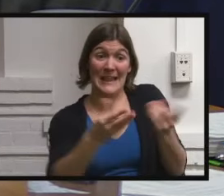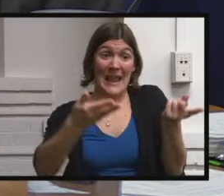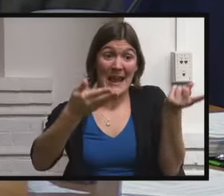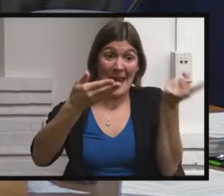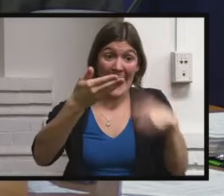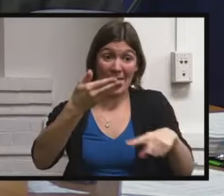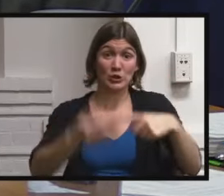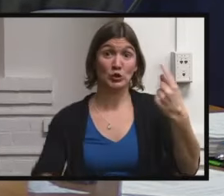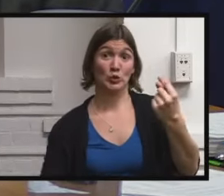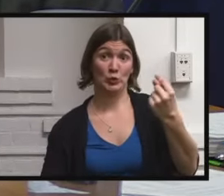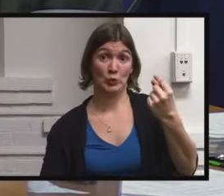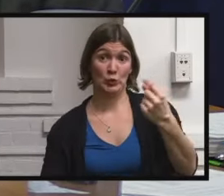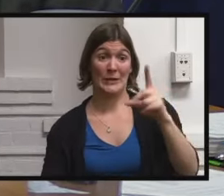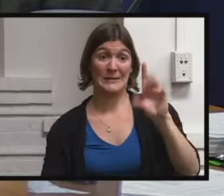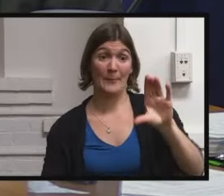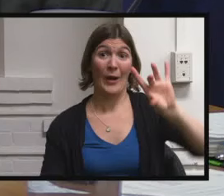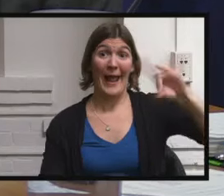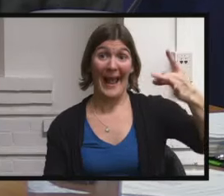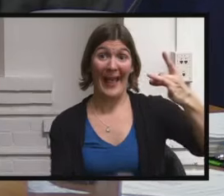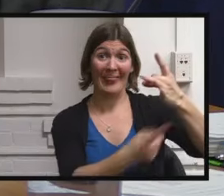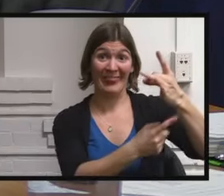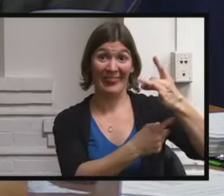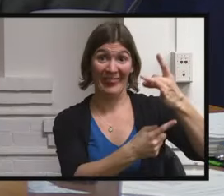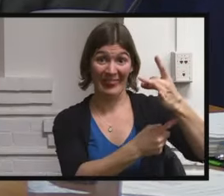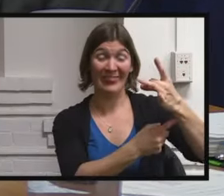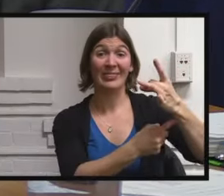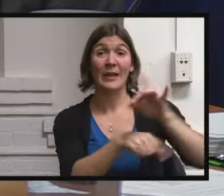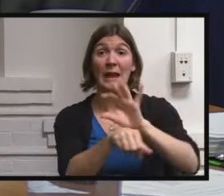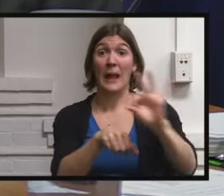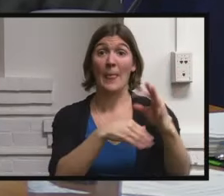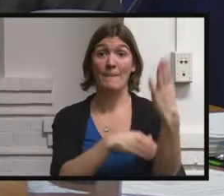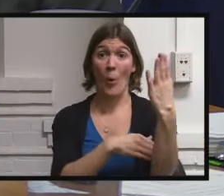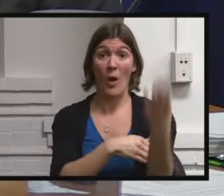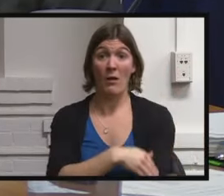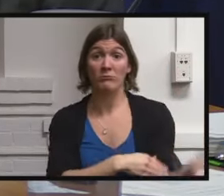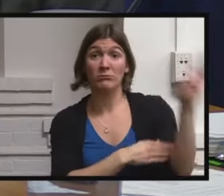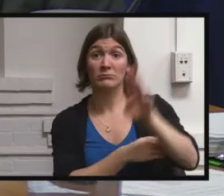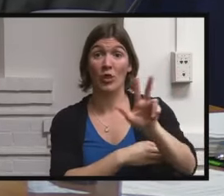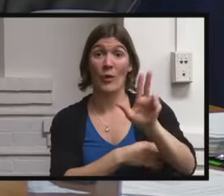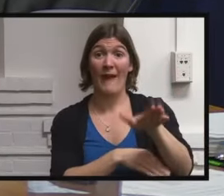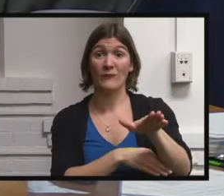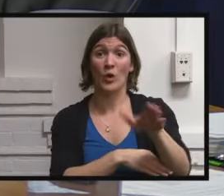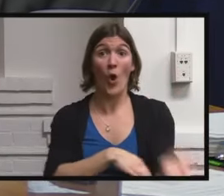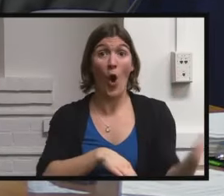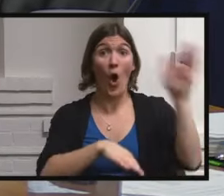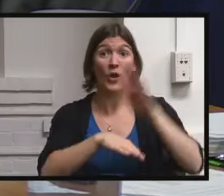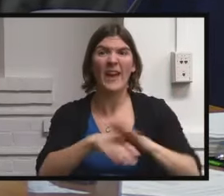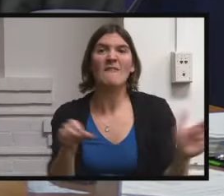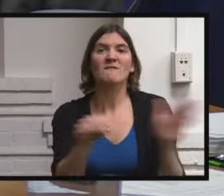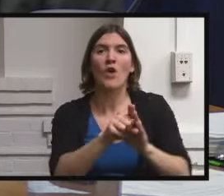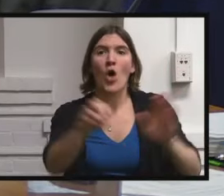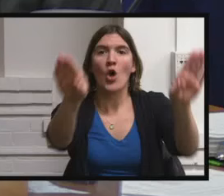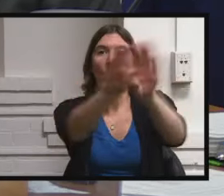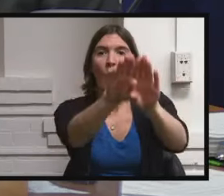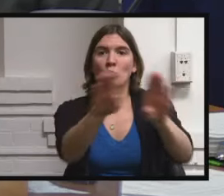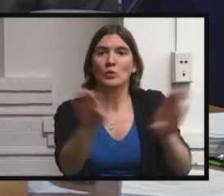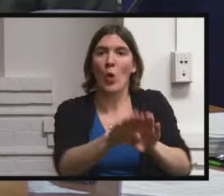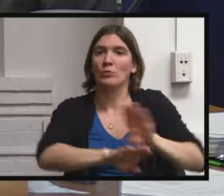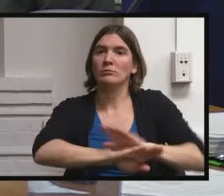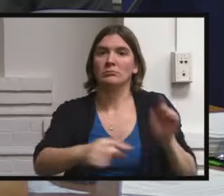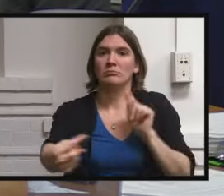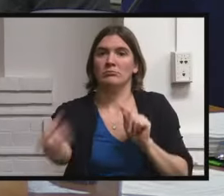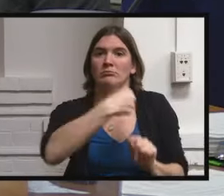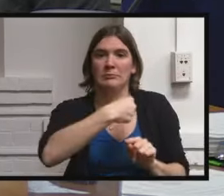today on Tuesday, December 8th, from 9 in the morning to 3 in the afternoon, complete closure of the southbound